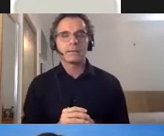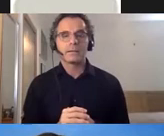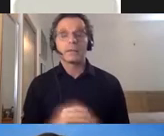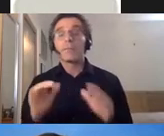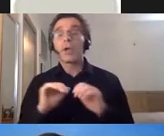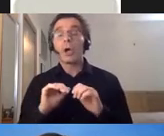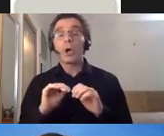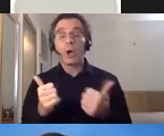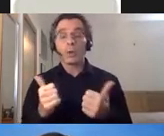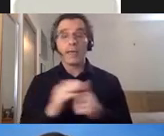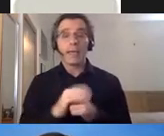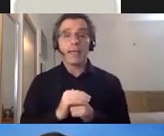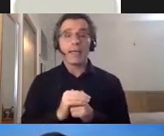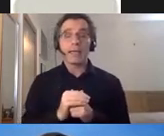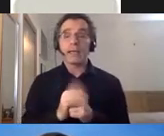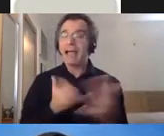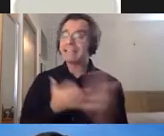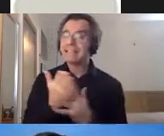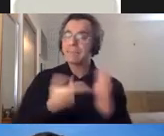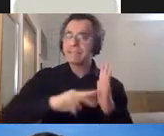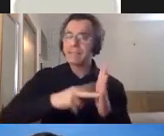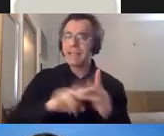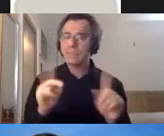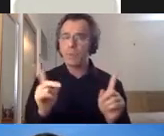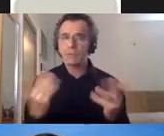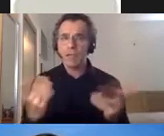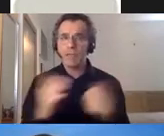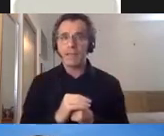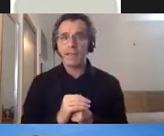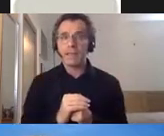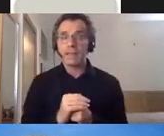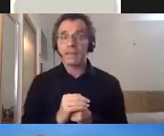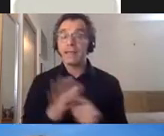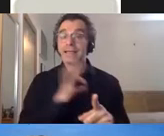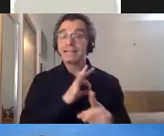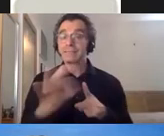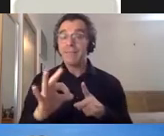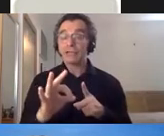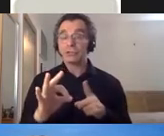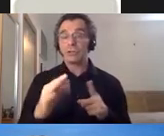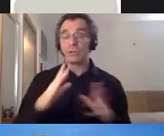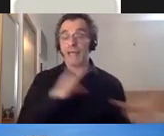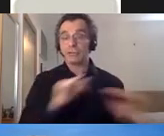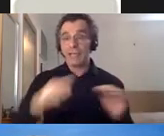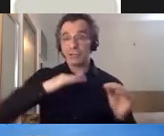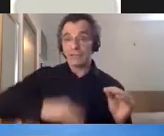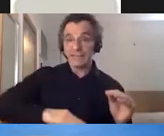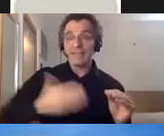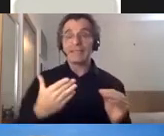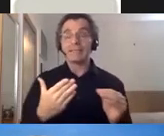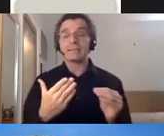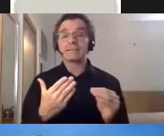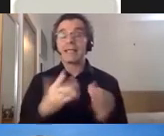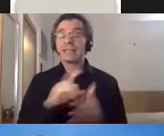Okay, what are accessibility plans? Since the Special Educational Needs and Disability Act 2001,